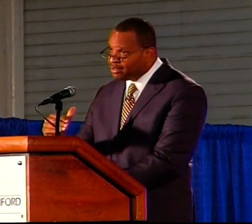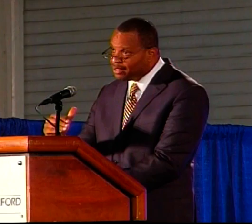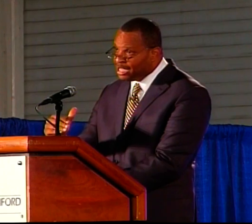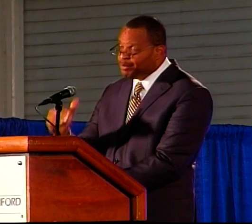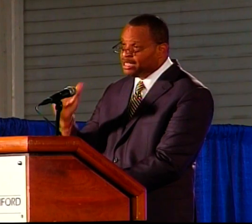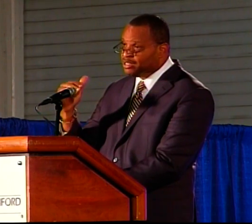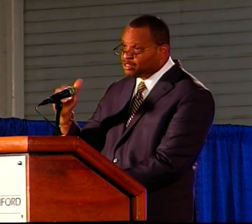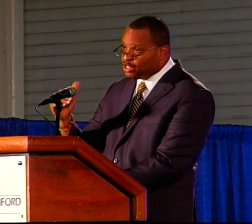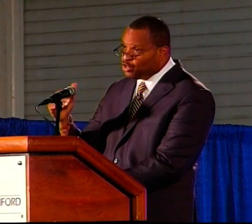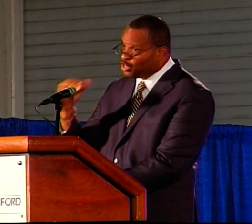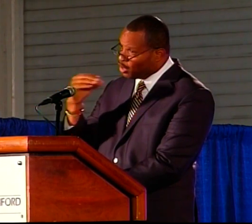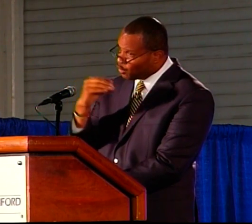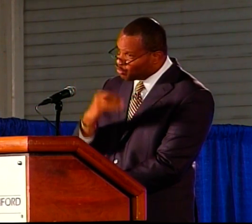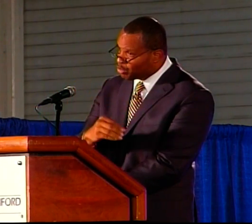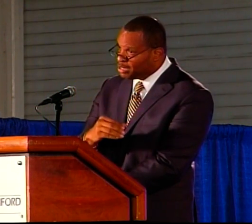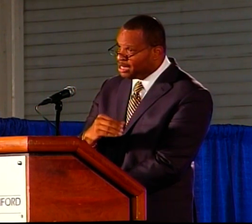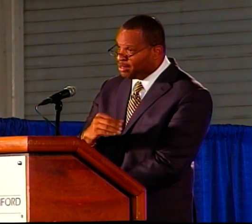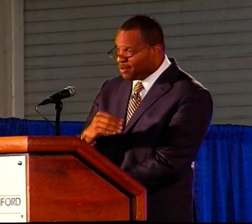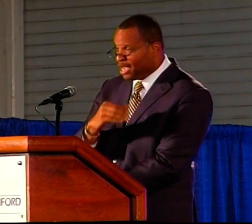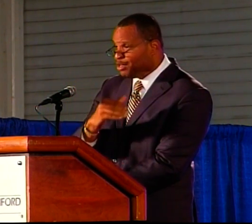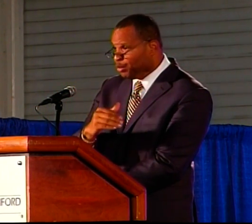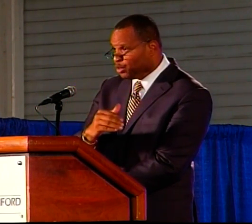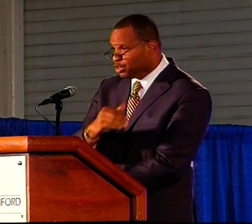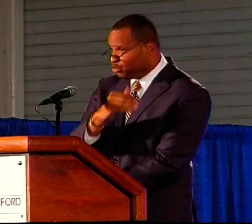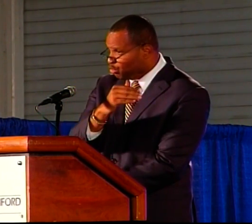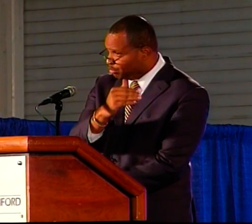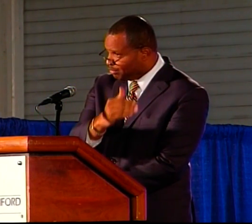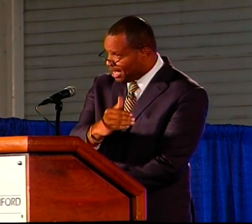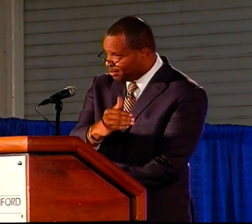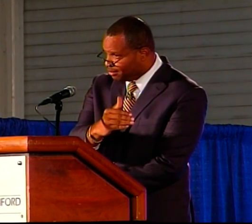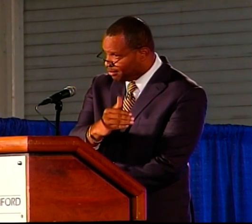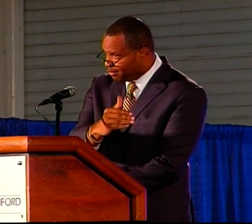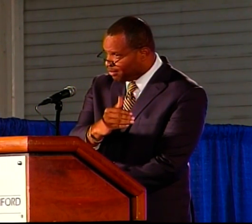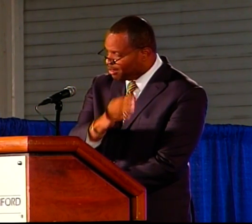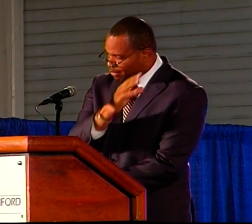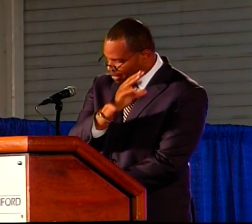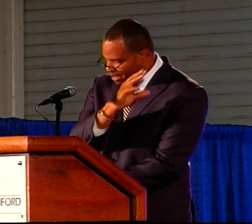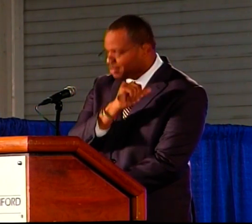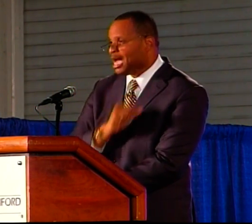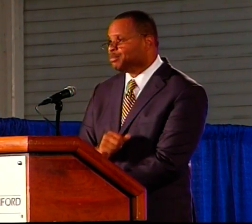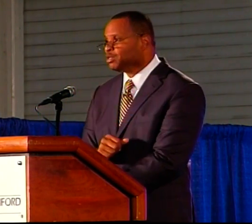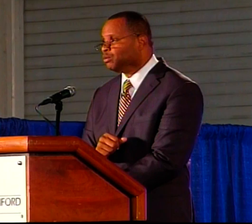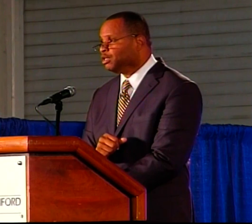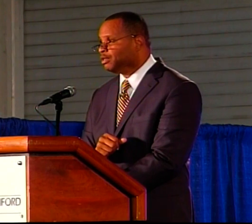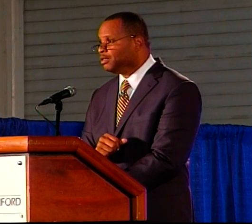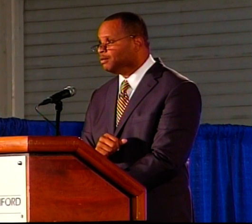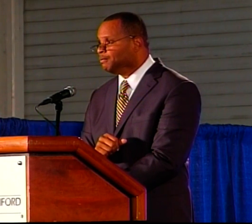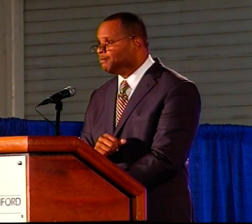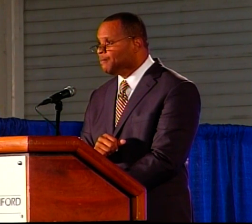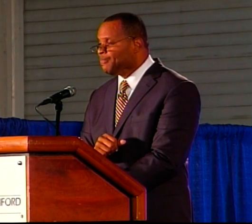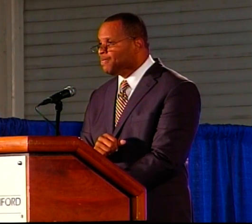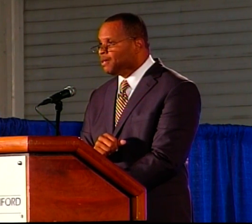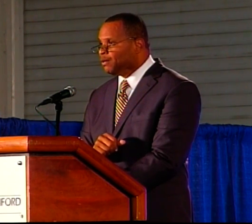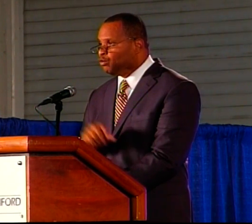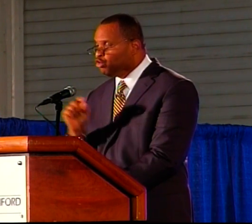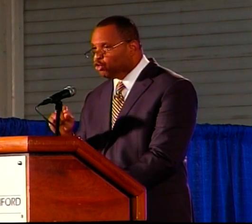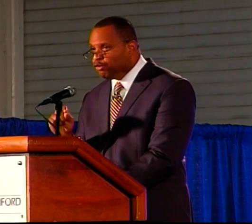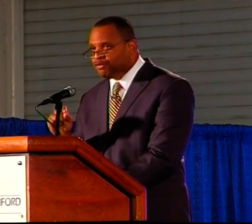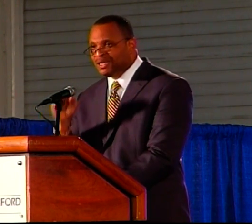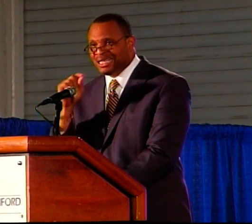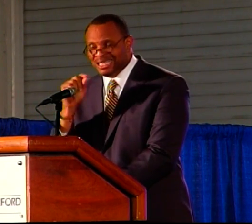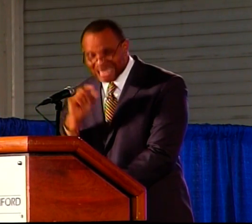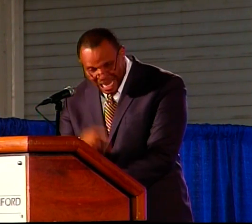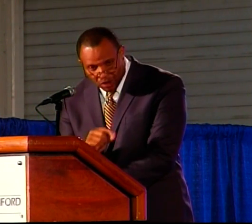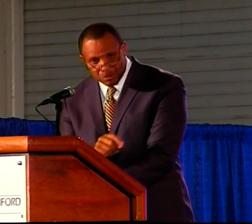deficit, it means you're not contributing anymore to the growth of debt. That is absolutely critical.